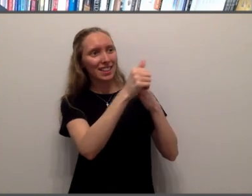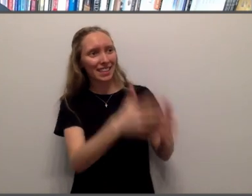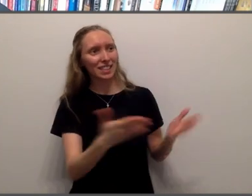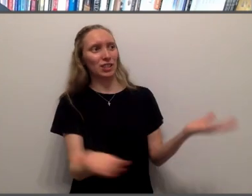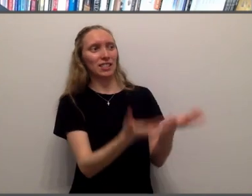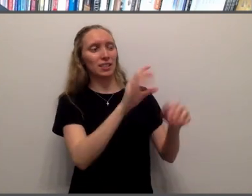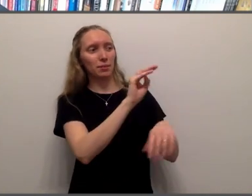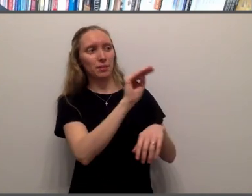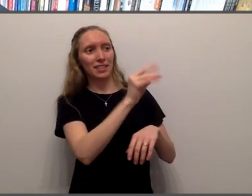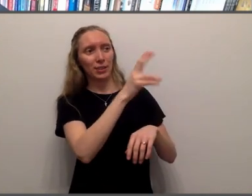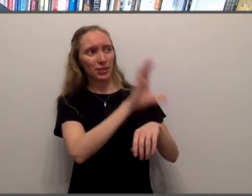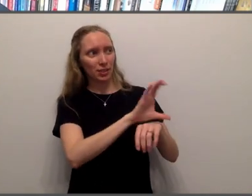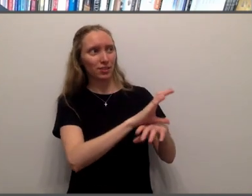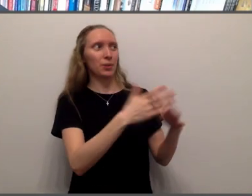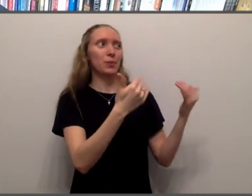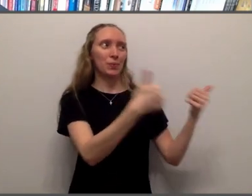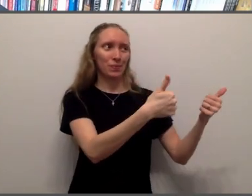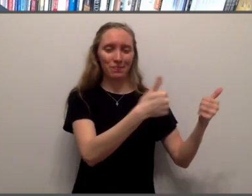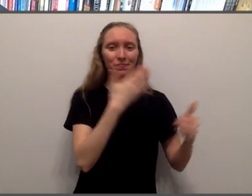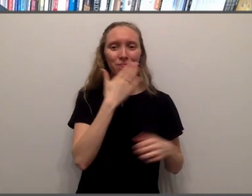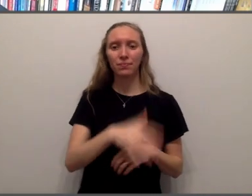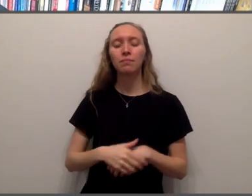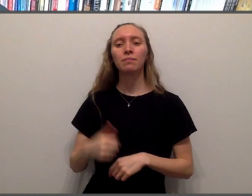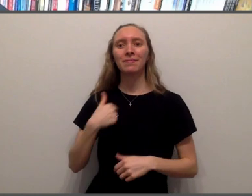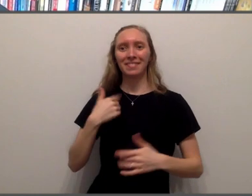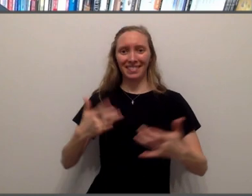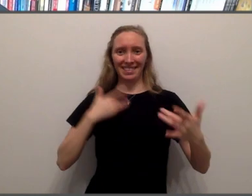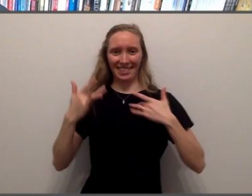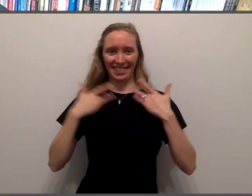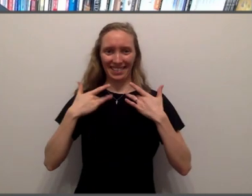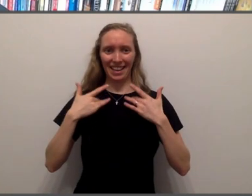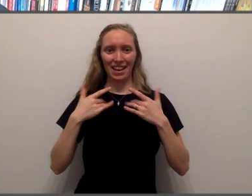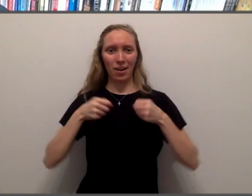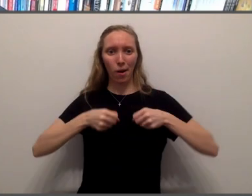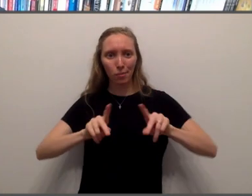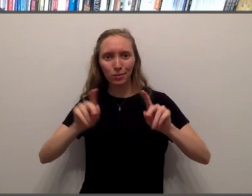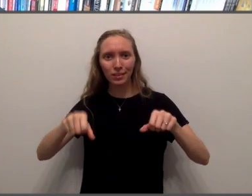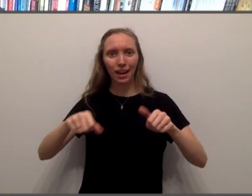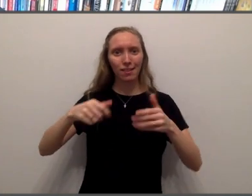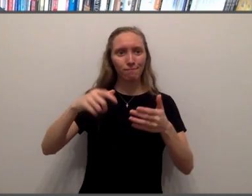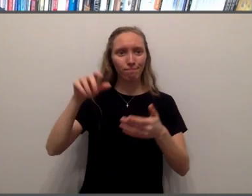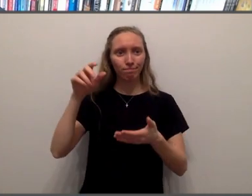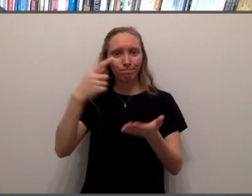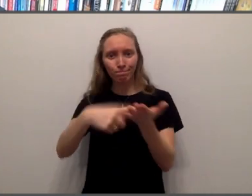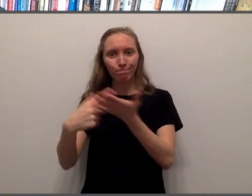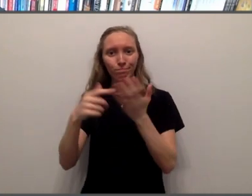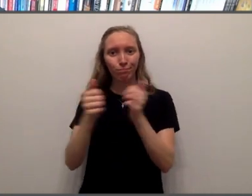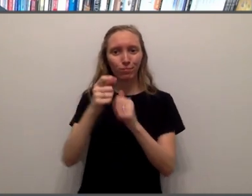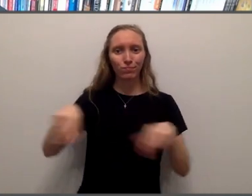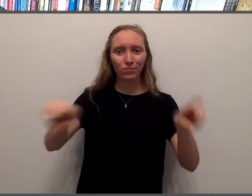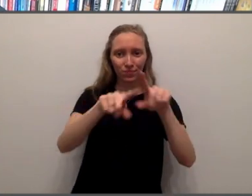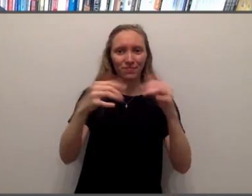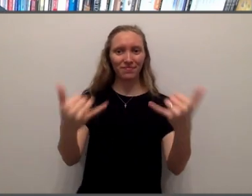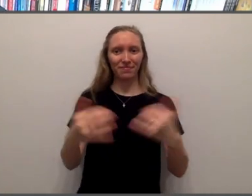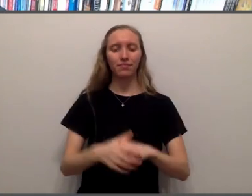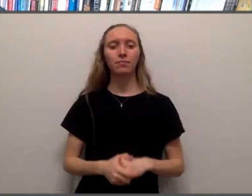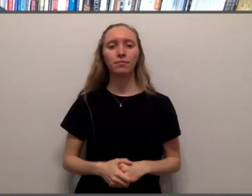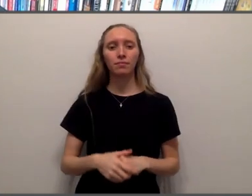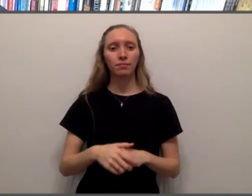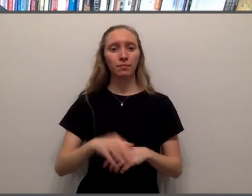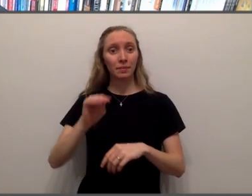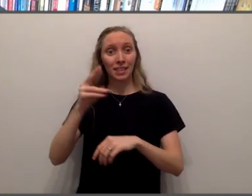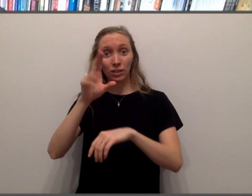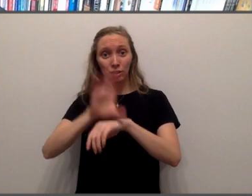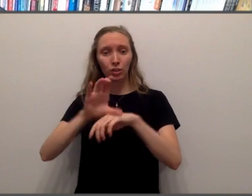excited about the opportunity to share with you today. You guys are a phenomenal church and doing a phenomenal